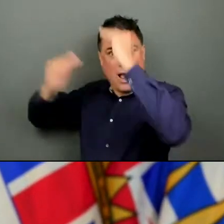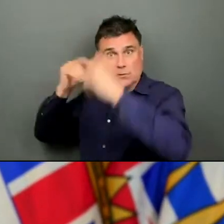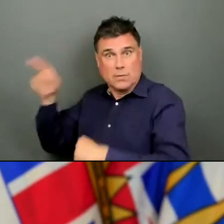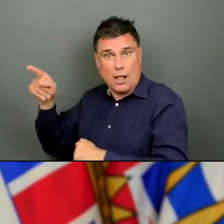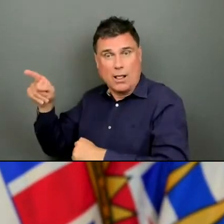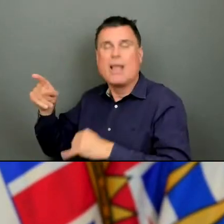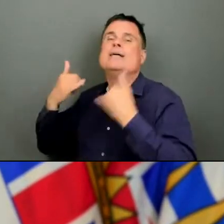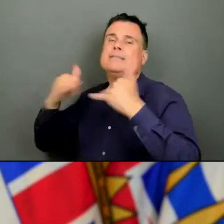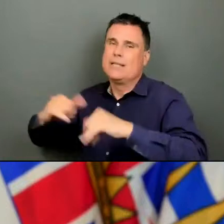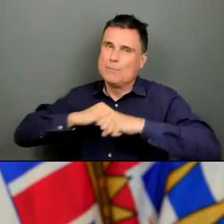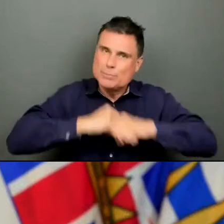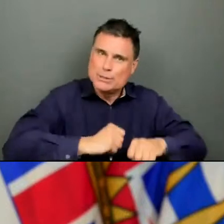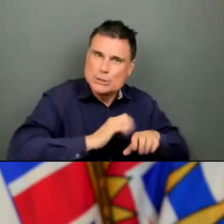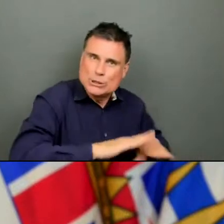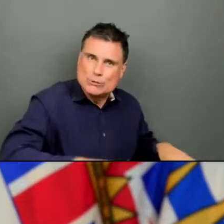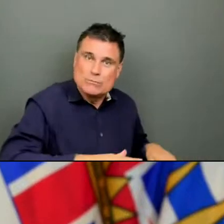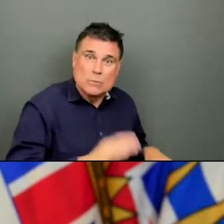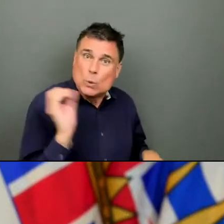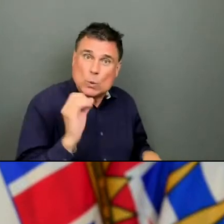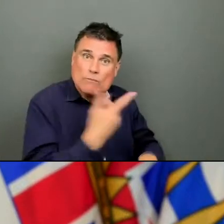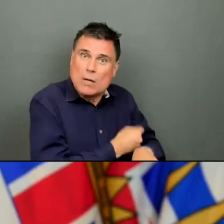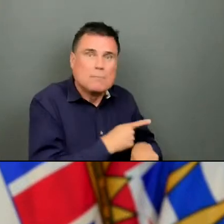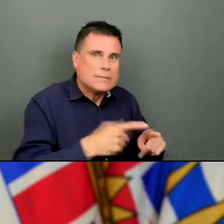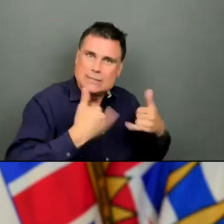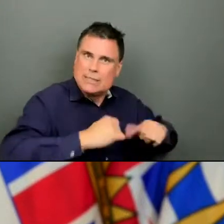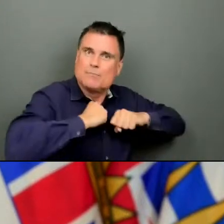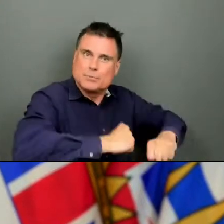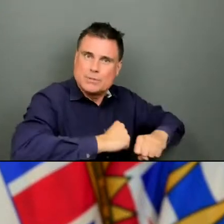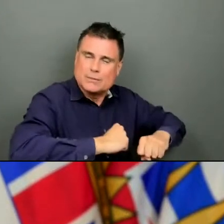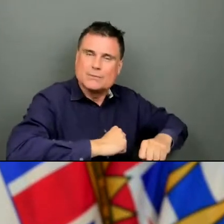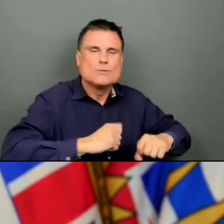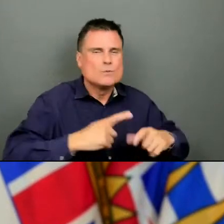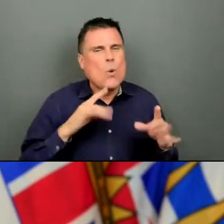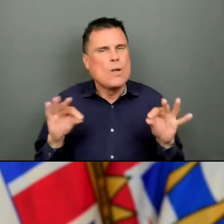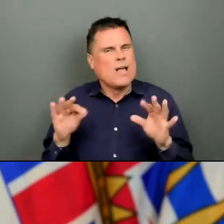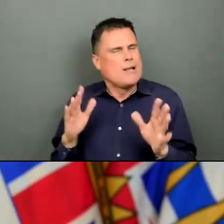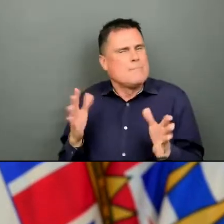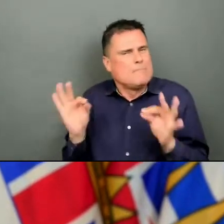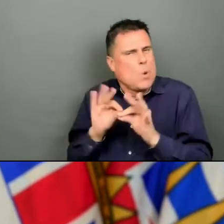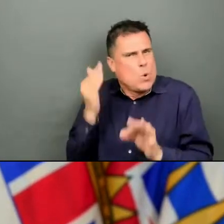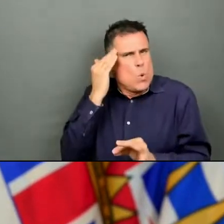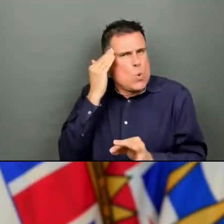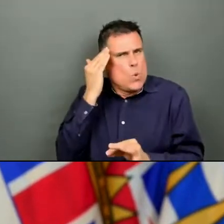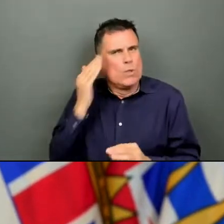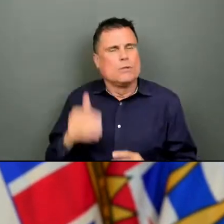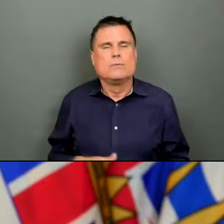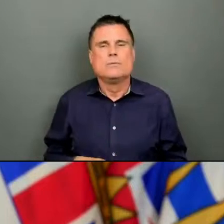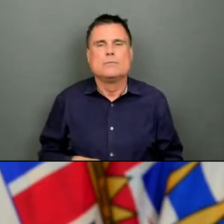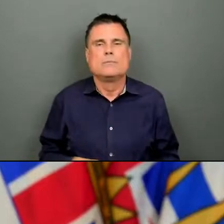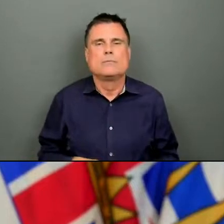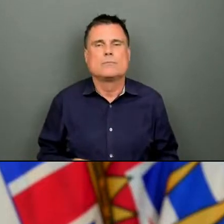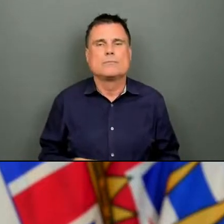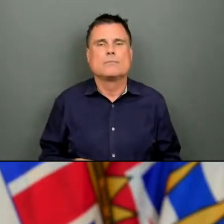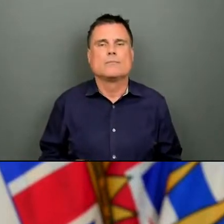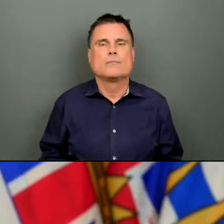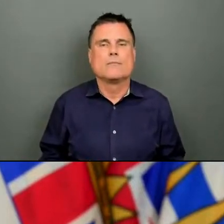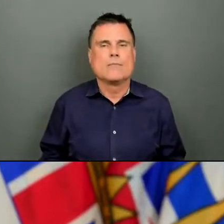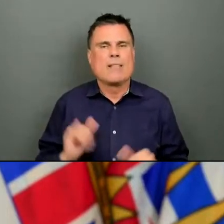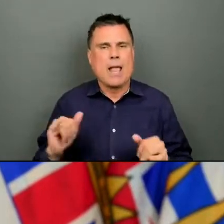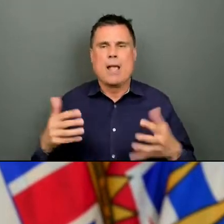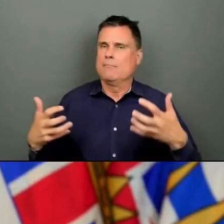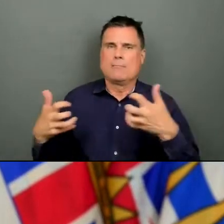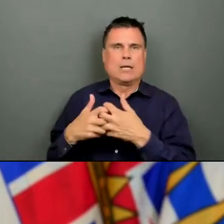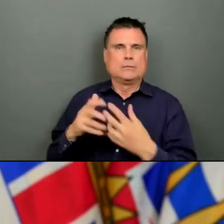right now, that's children. So that's important to know as well. And it reflects the approach that we've had, where